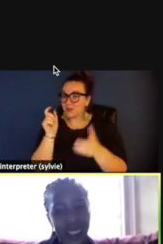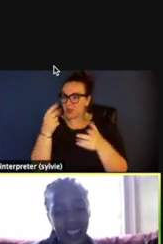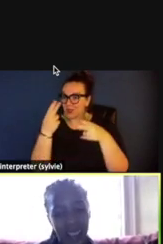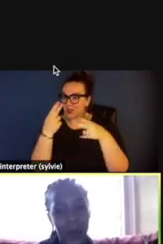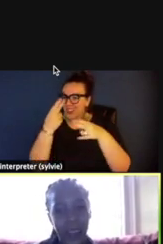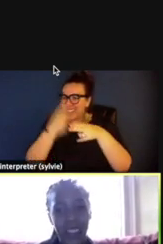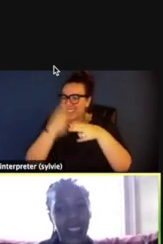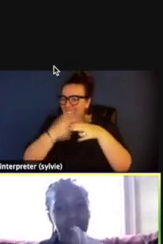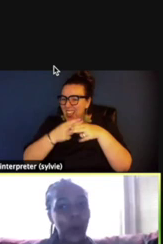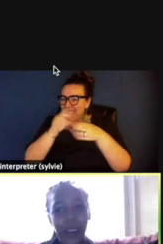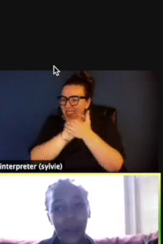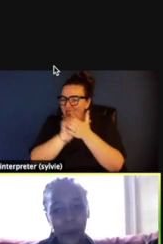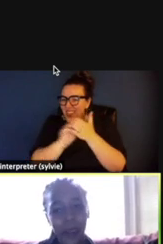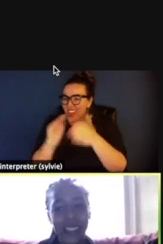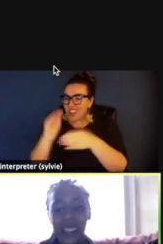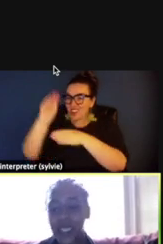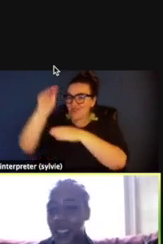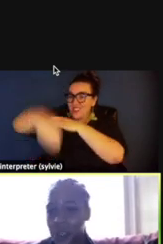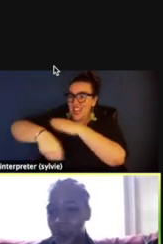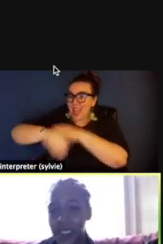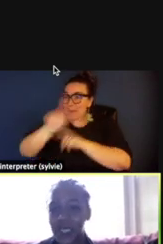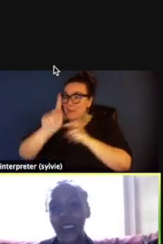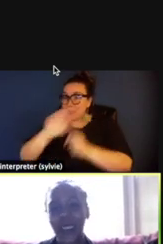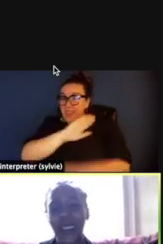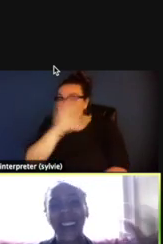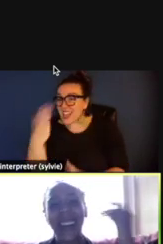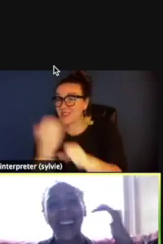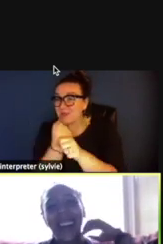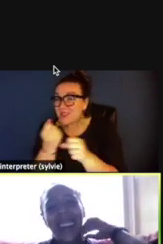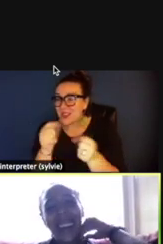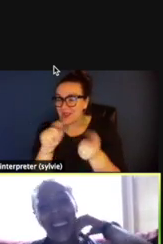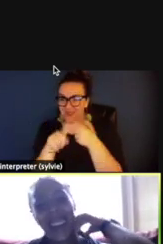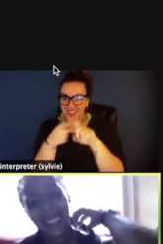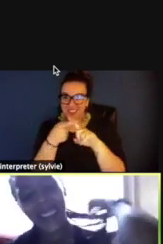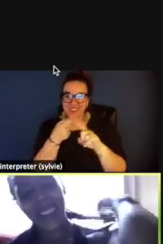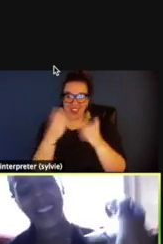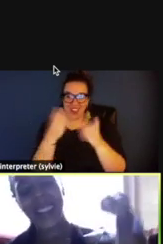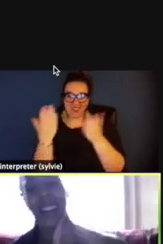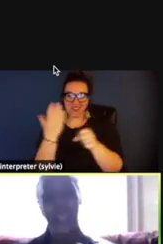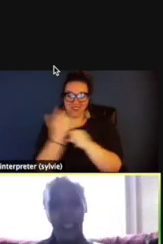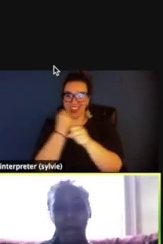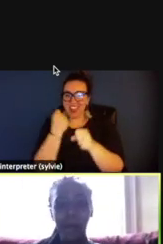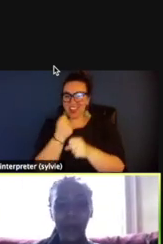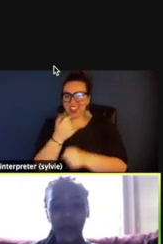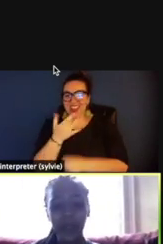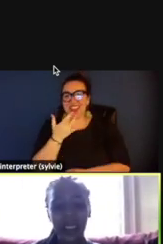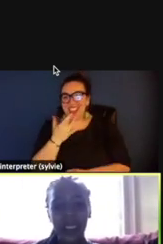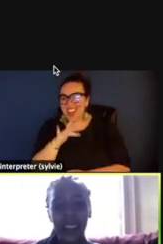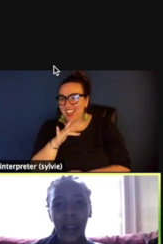and stick your name in the thing and no one ever wins. You're kidding. Yeah, very lucky girl.